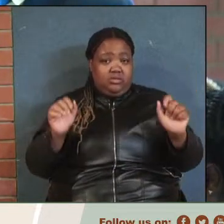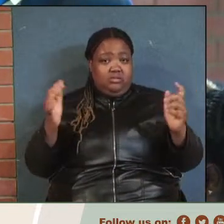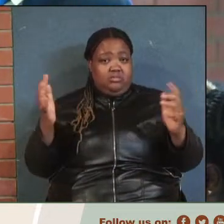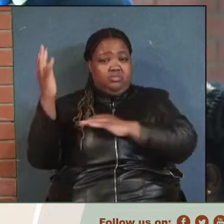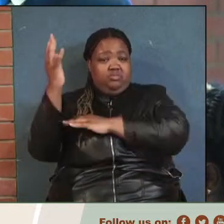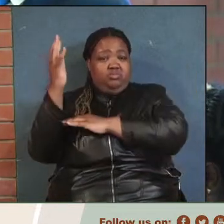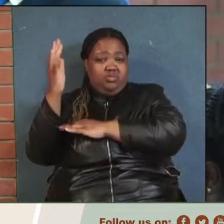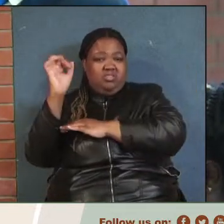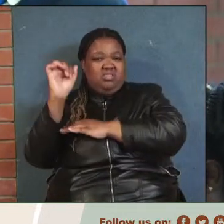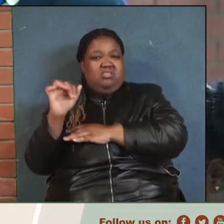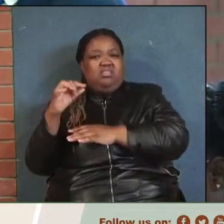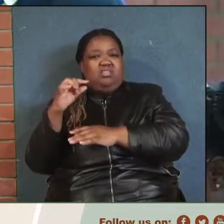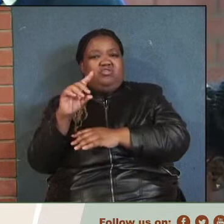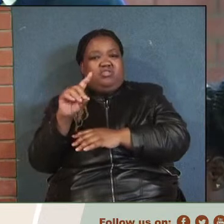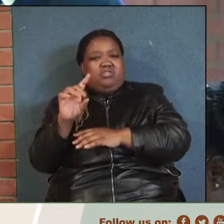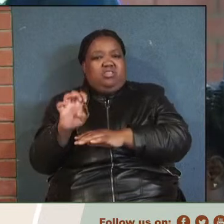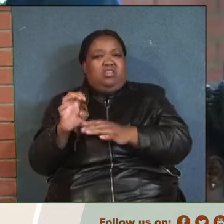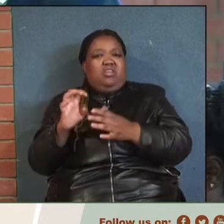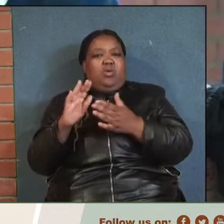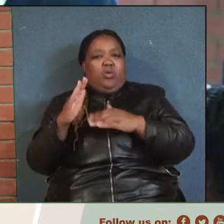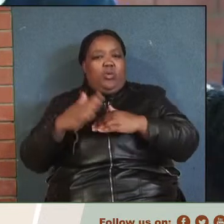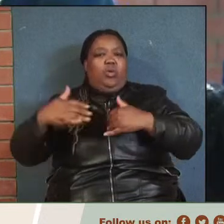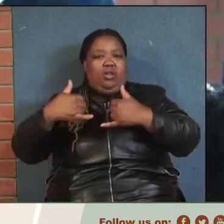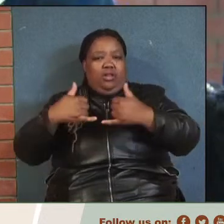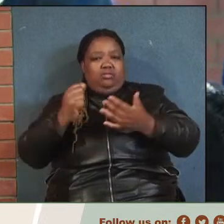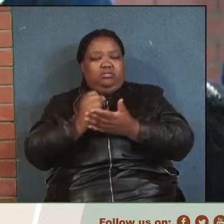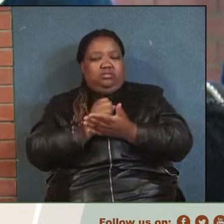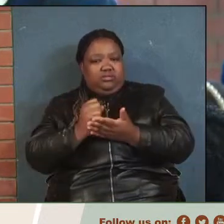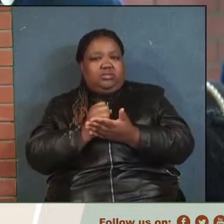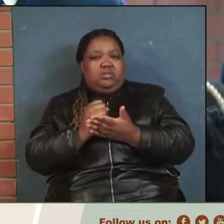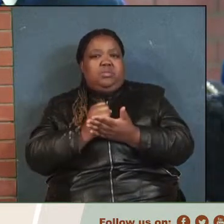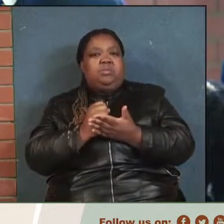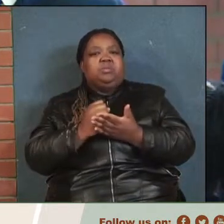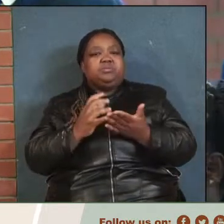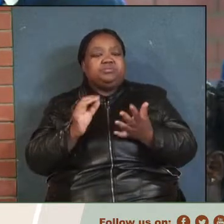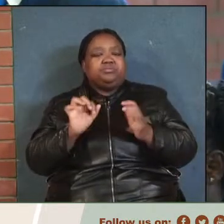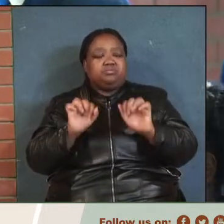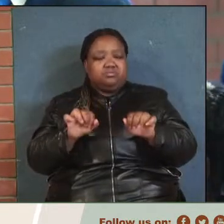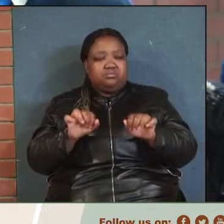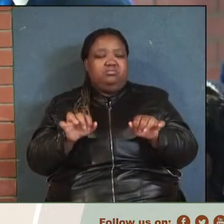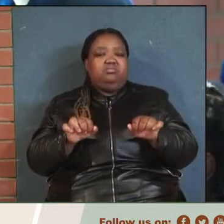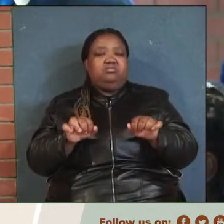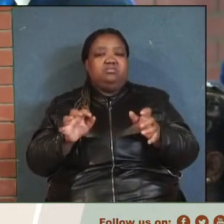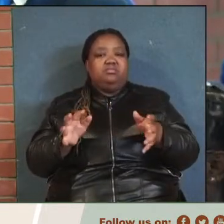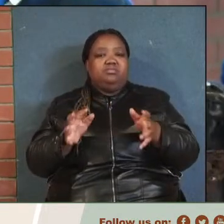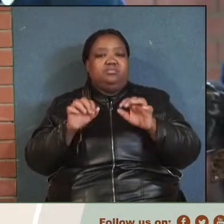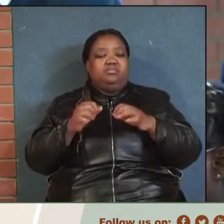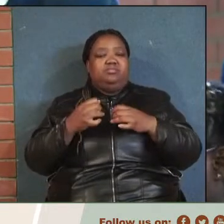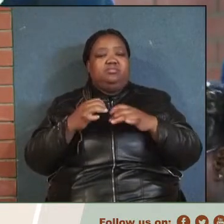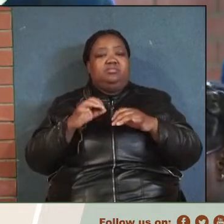benefits of GDE online applications, my submission is aligned with a legal coercion and factual coercion.